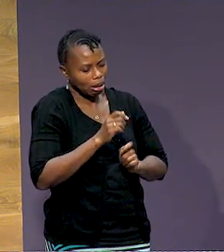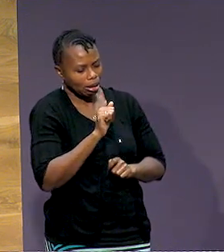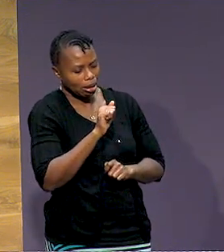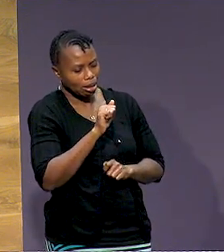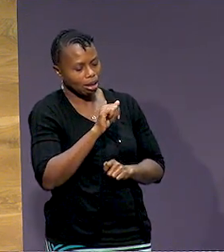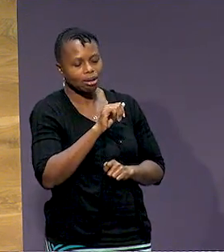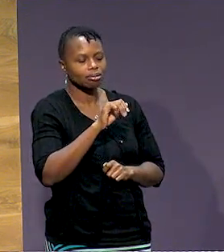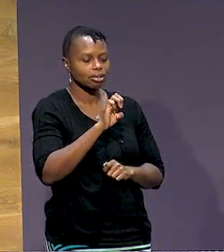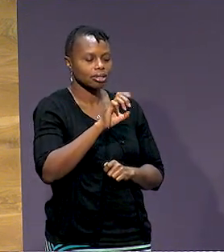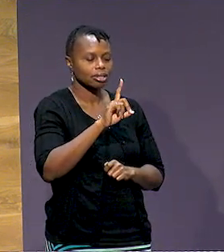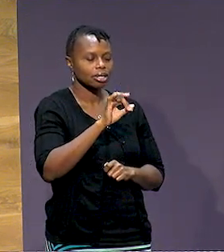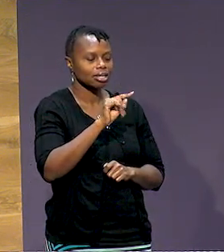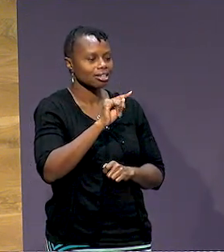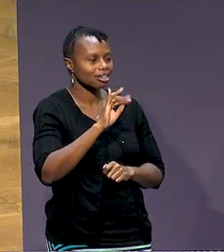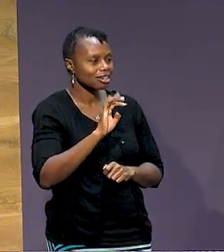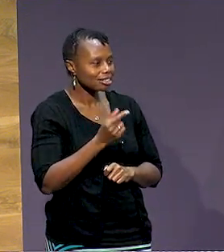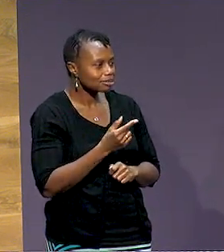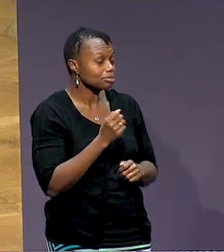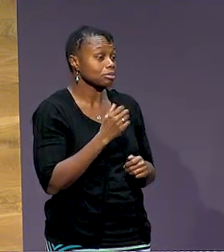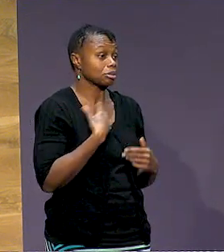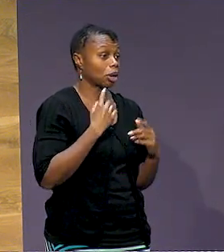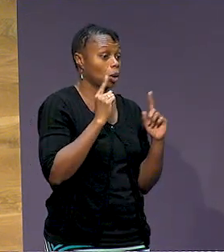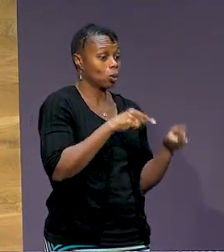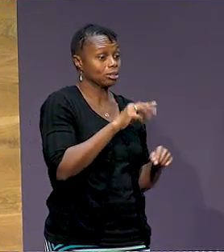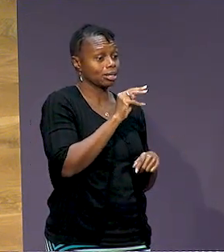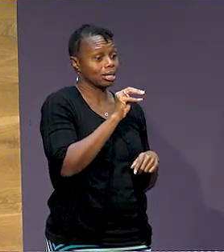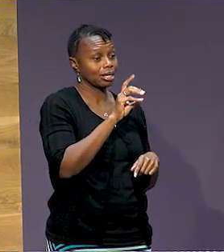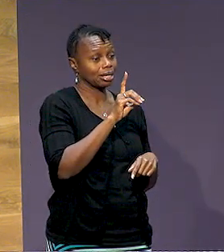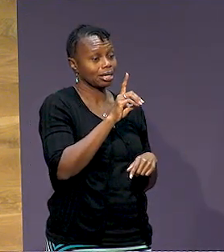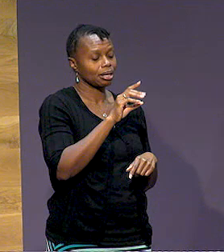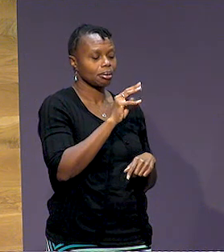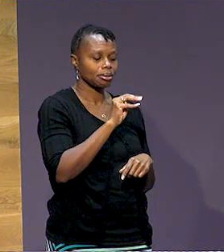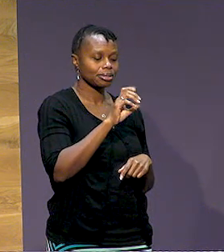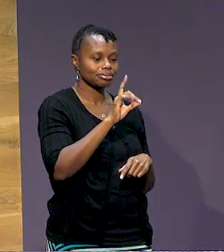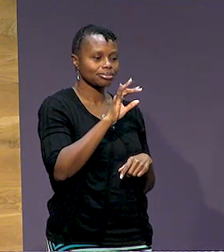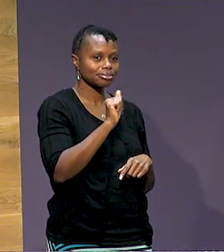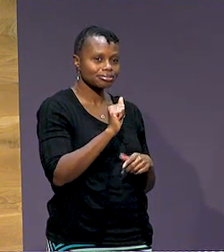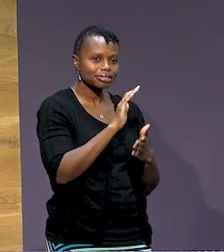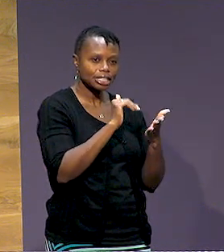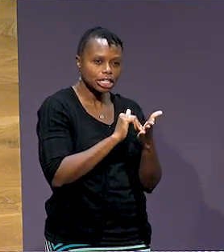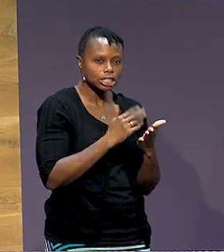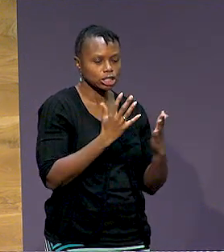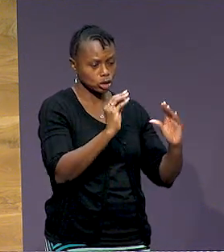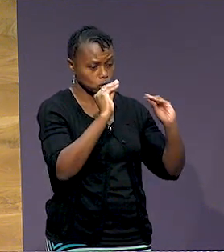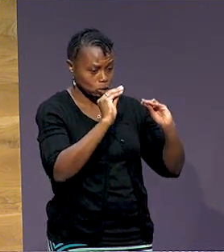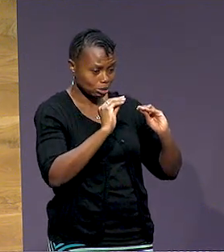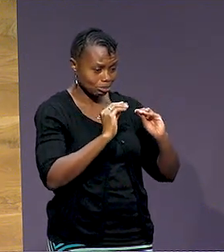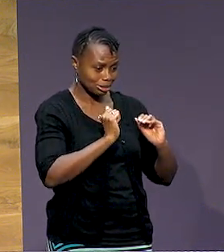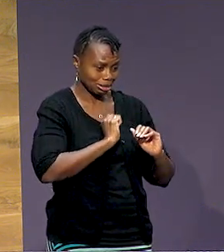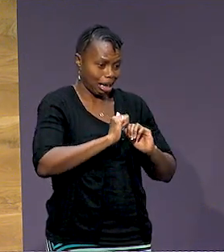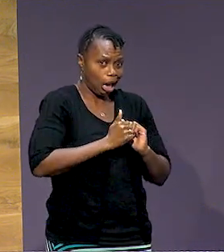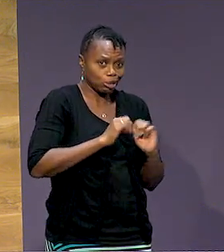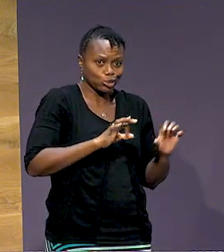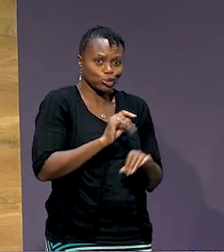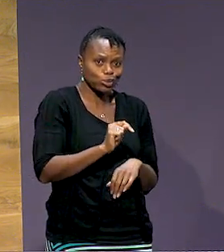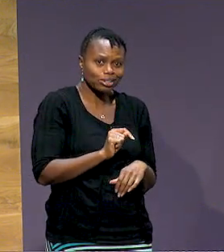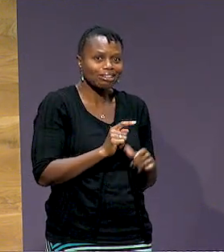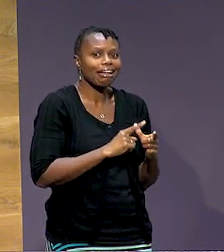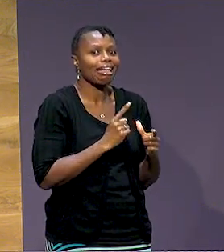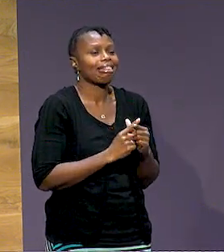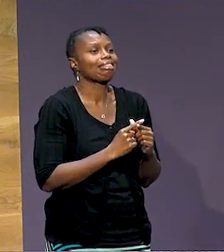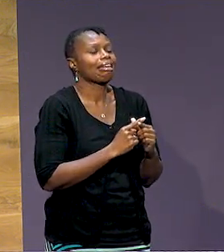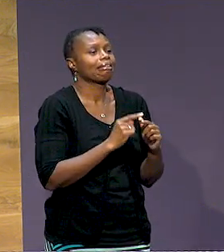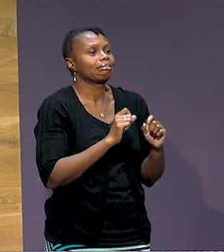I went down in the media center and kind of taught myself how to edit videos down there and made a video for that class. And then a couple